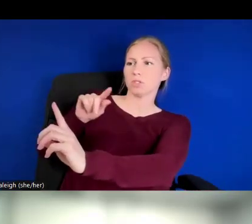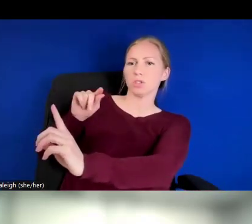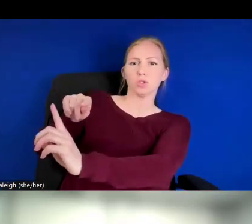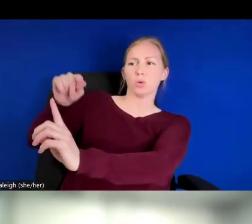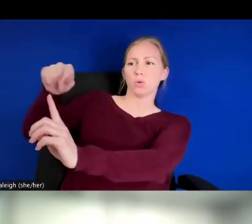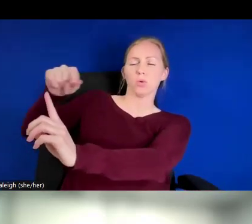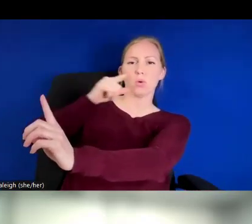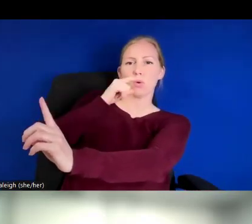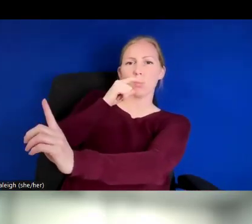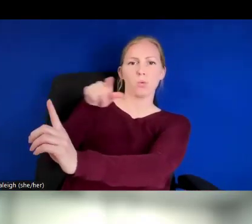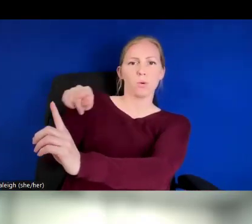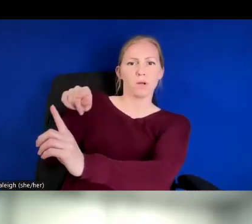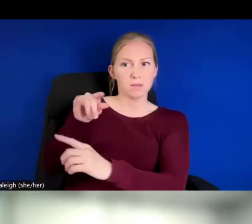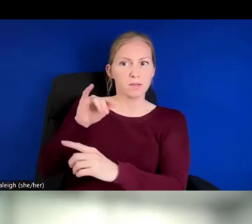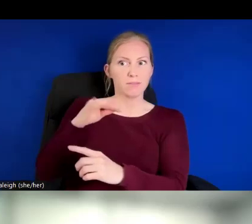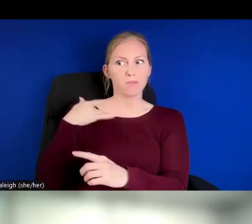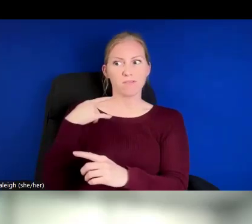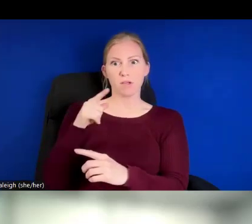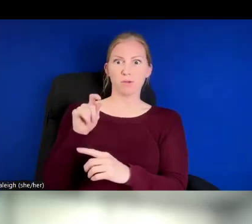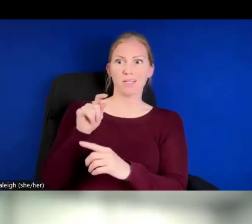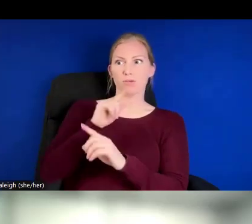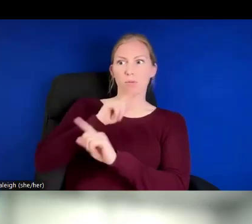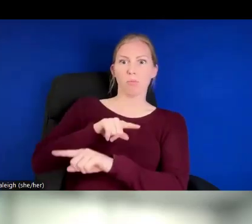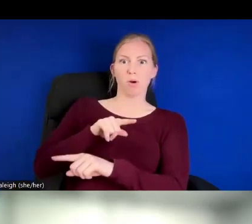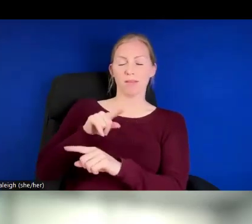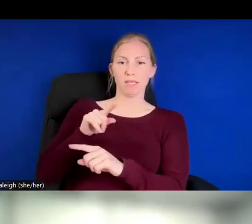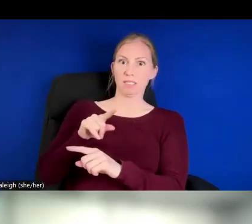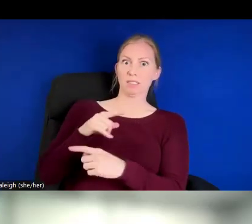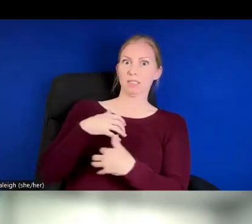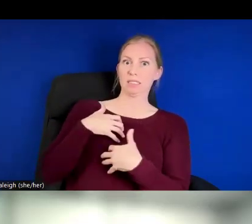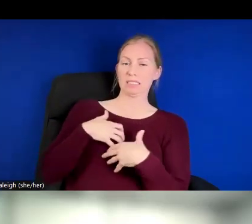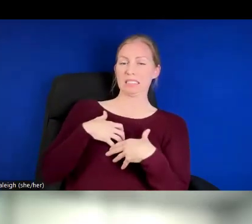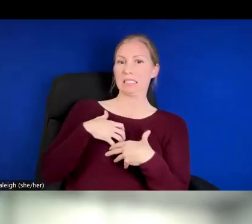they feel the need to report this alarming information.